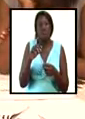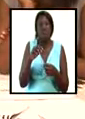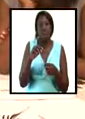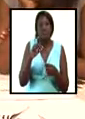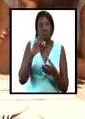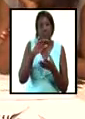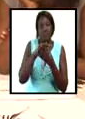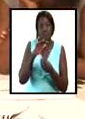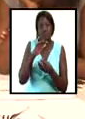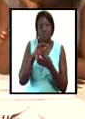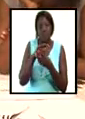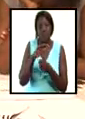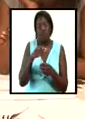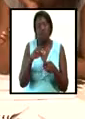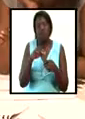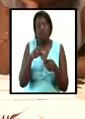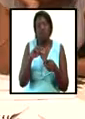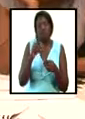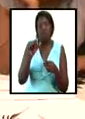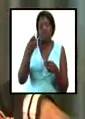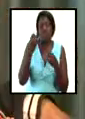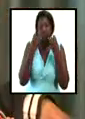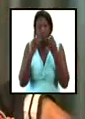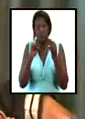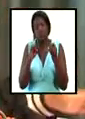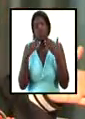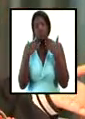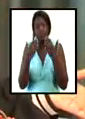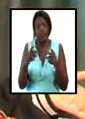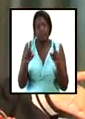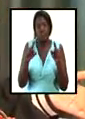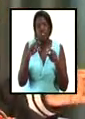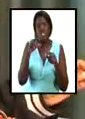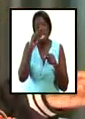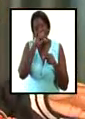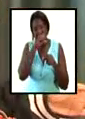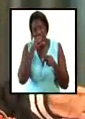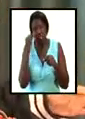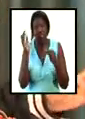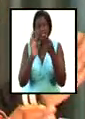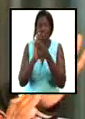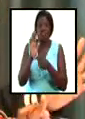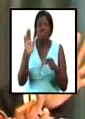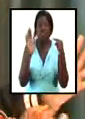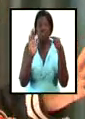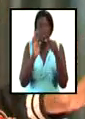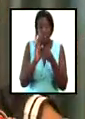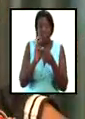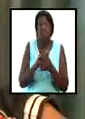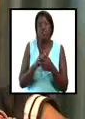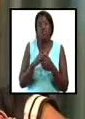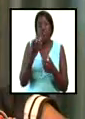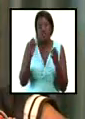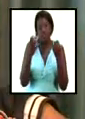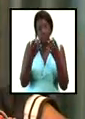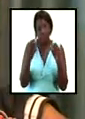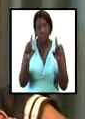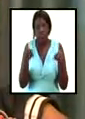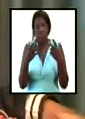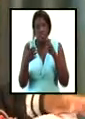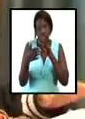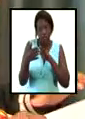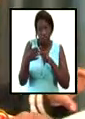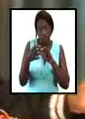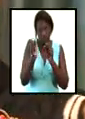with names, places, dates, and such information. You also normally have a lot of writing to do, so you should save time.